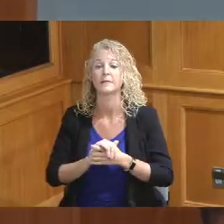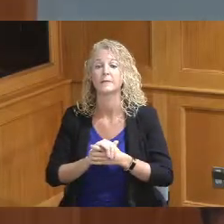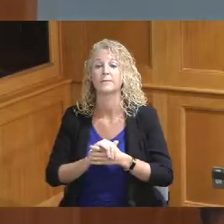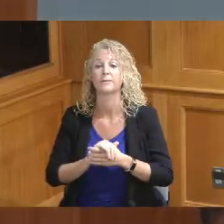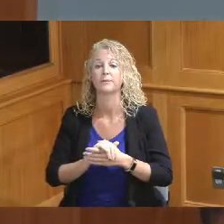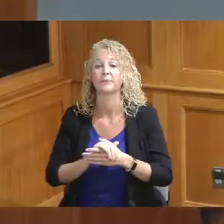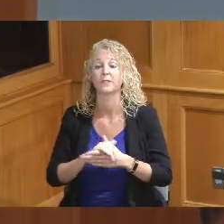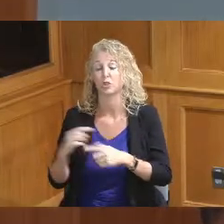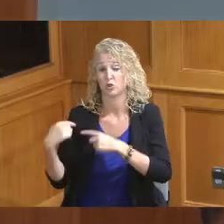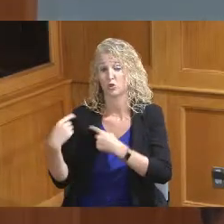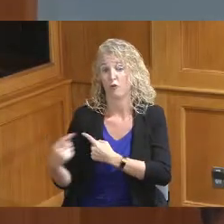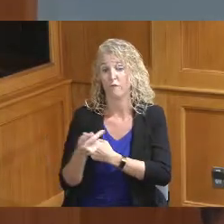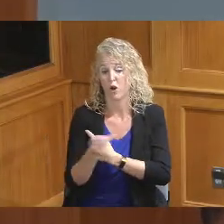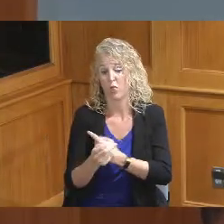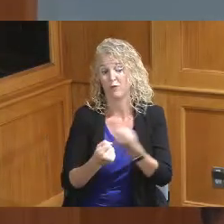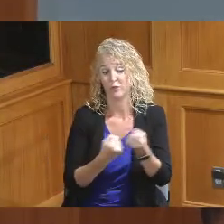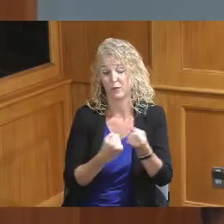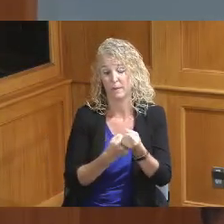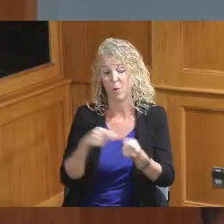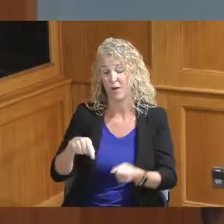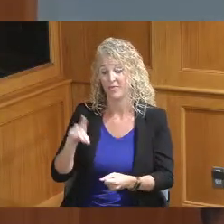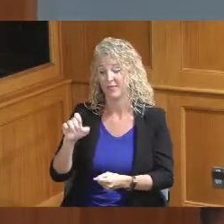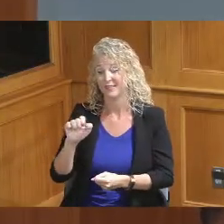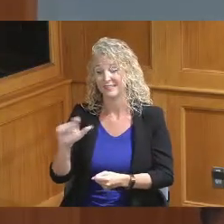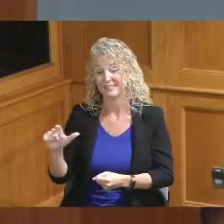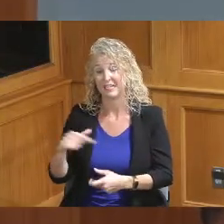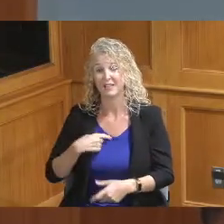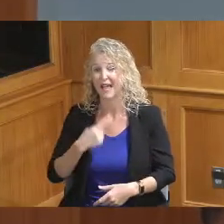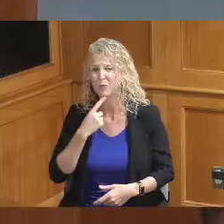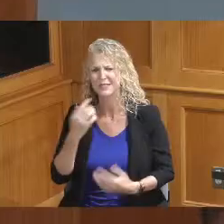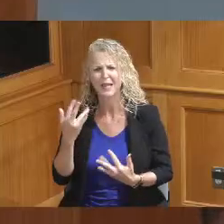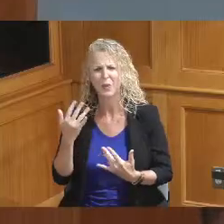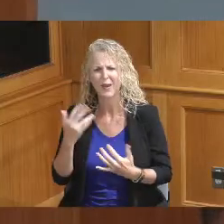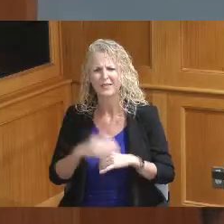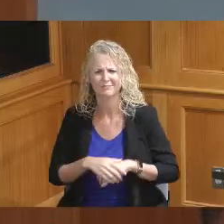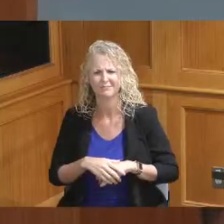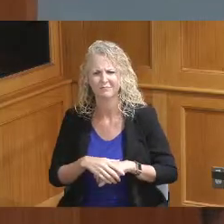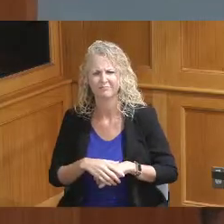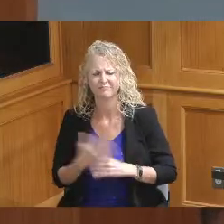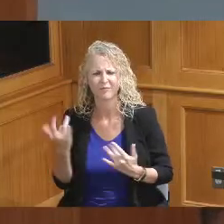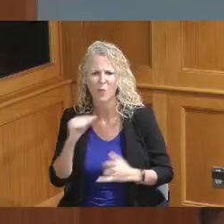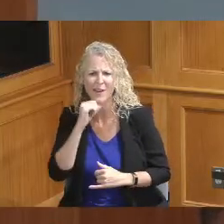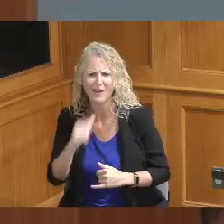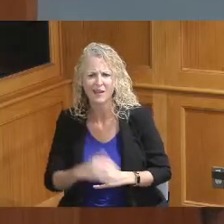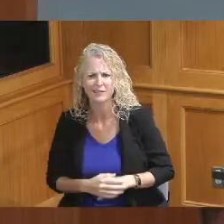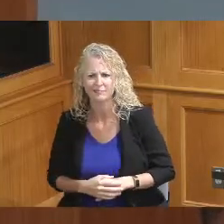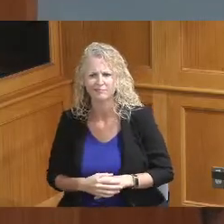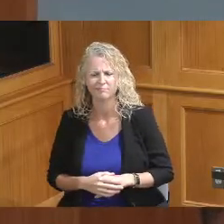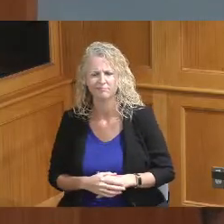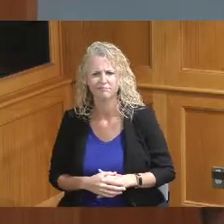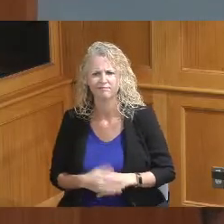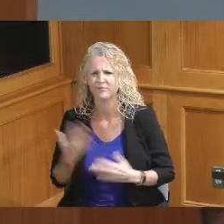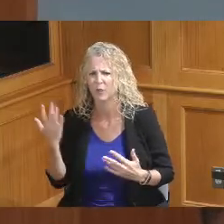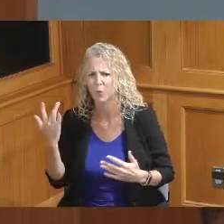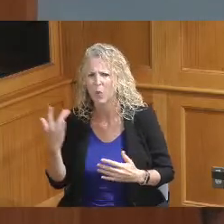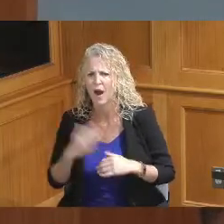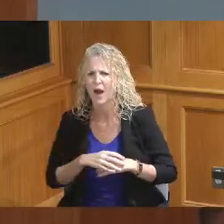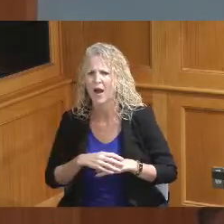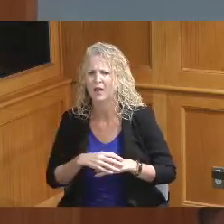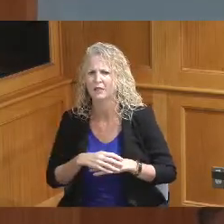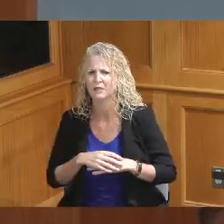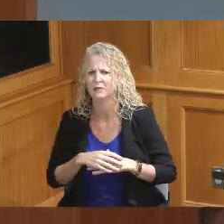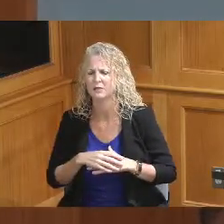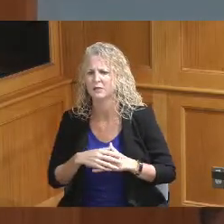deal. I'd say wait for 2 years. Why not? What could go